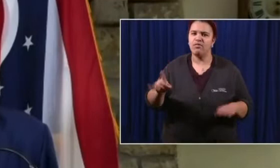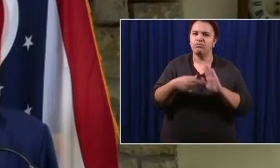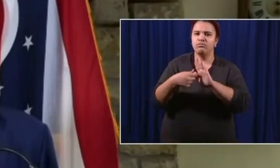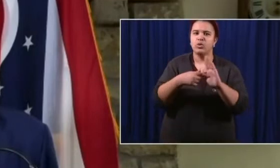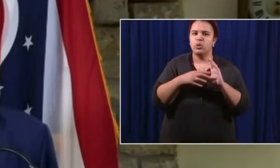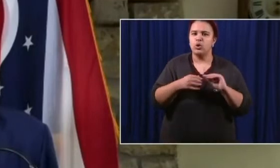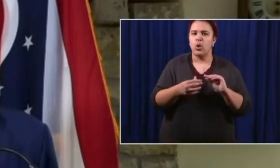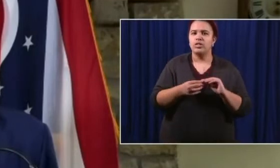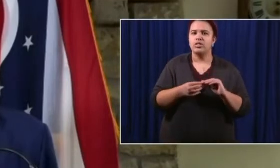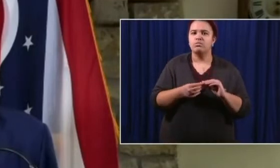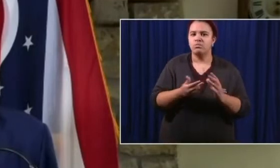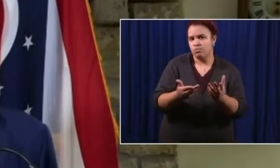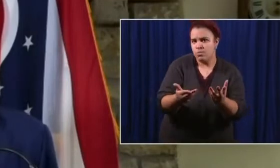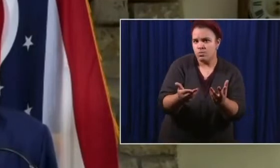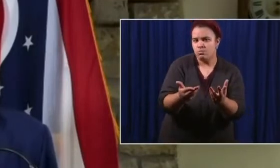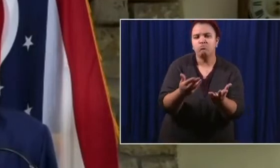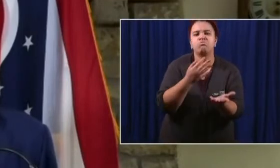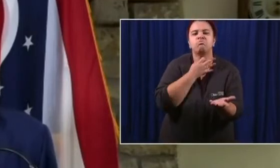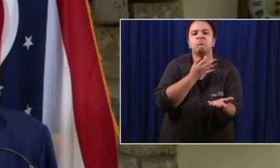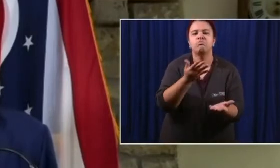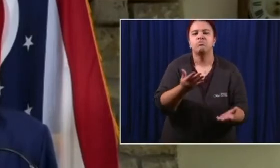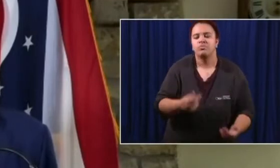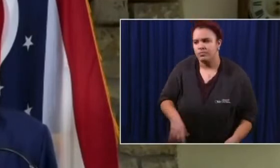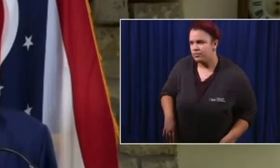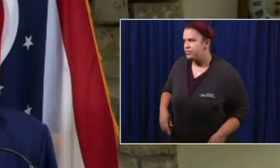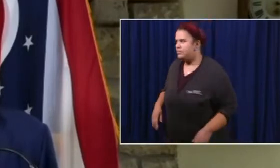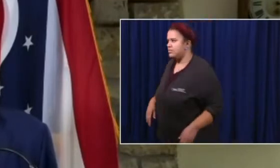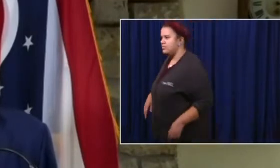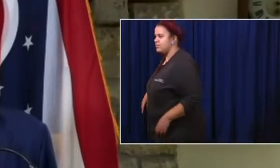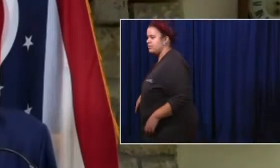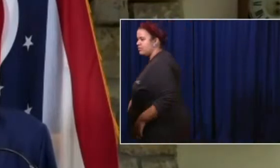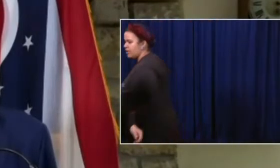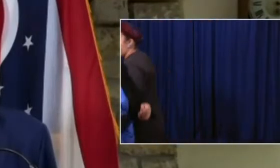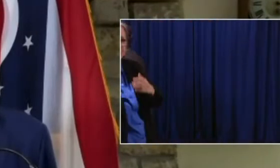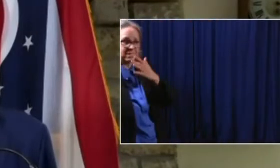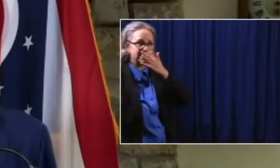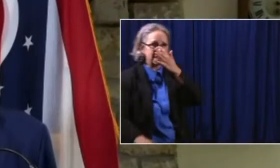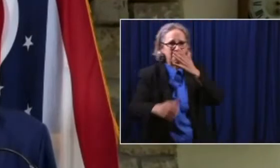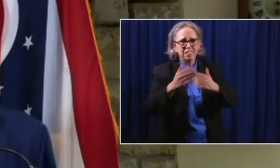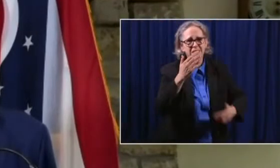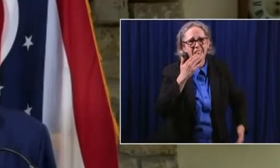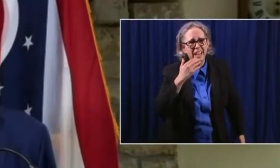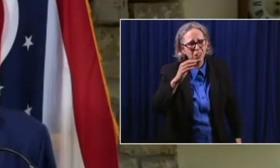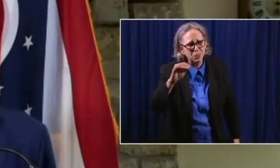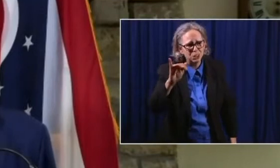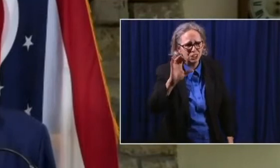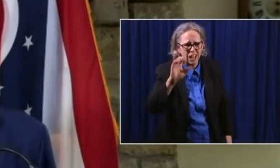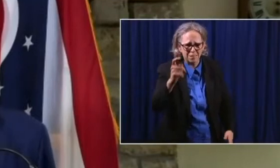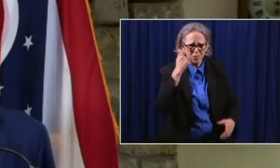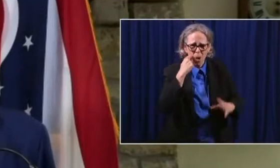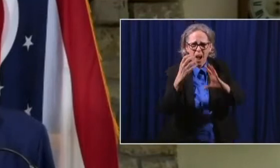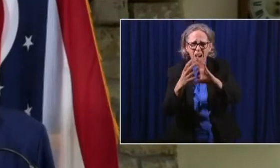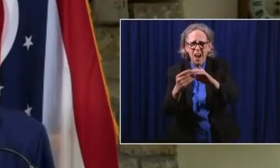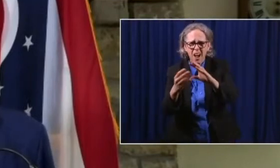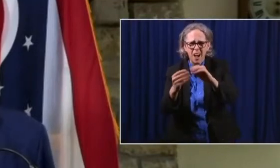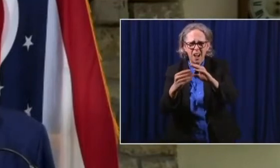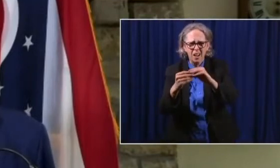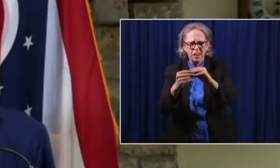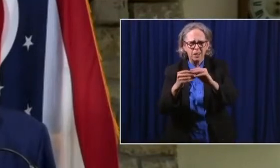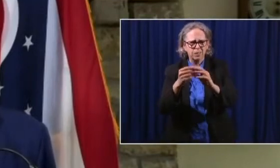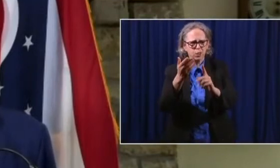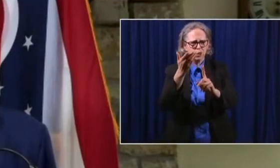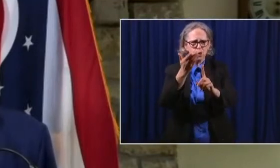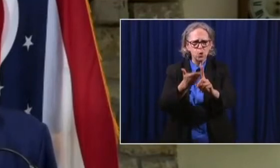Jack. First of all, I don't know in regard to you personally what you're talking about. We've always welcomed you to these